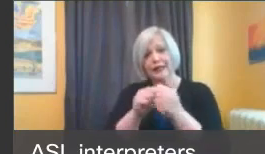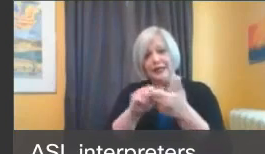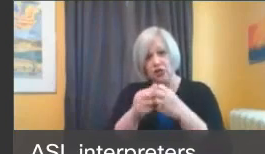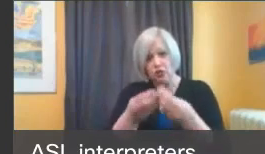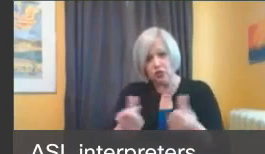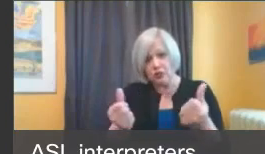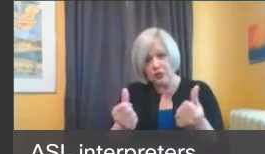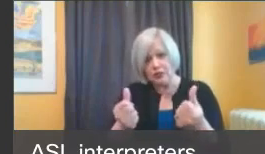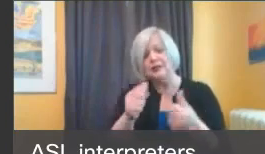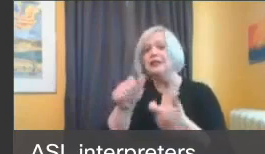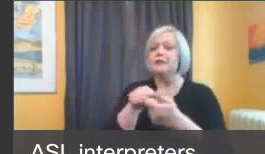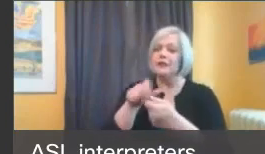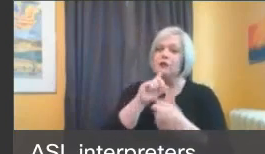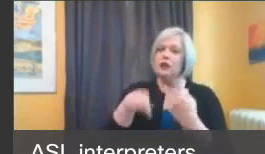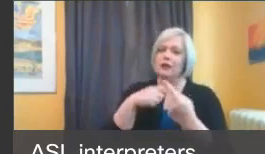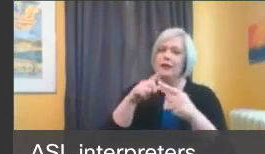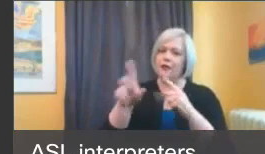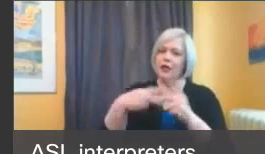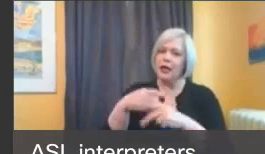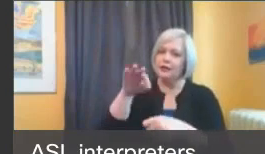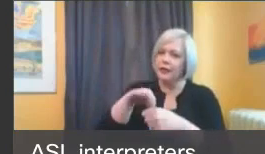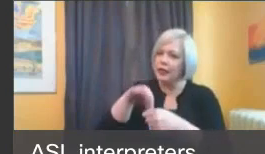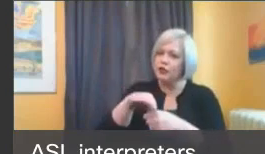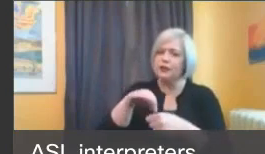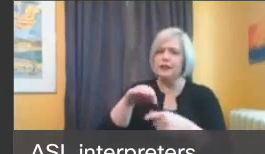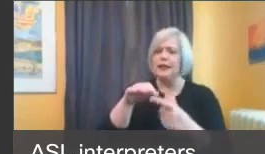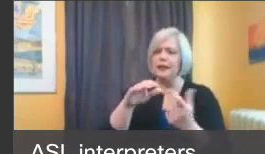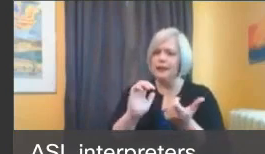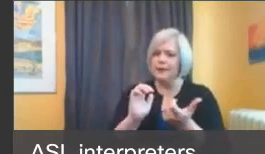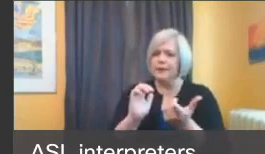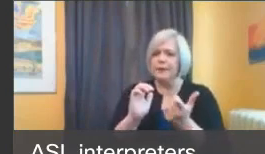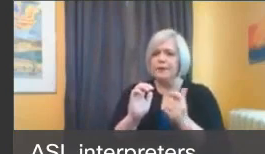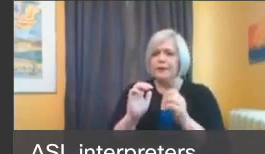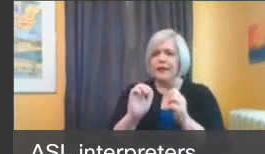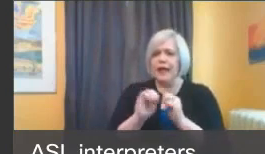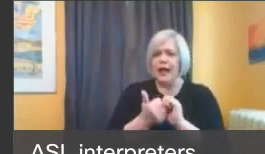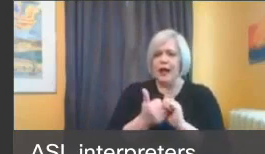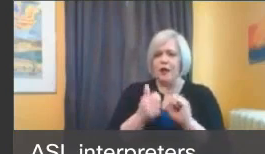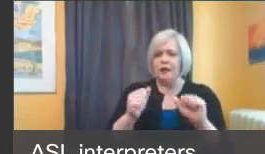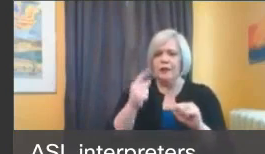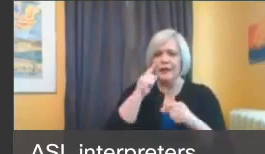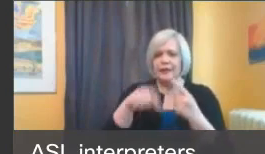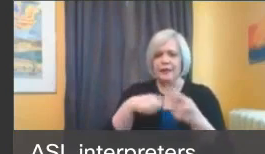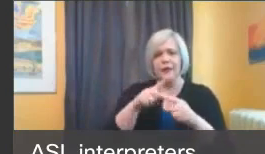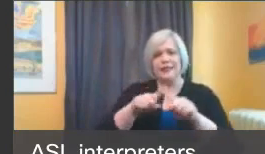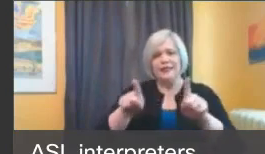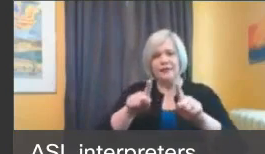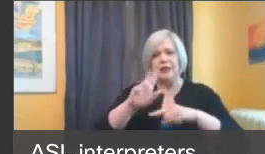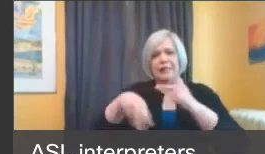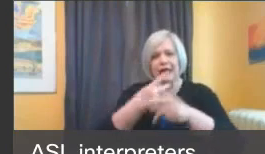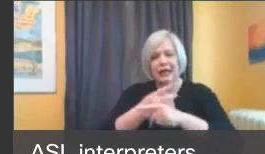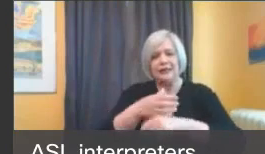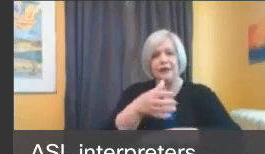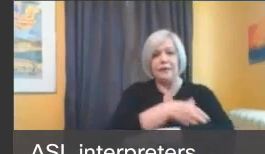talking about different types of elections, and what do you think is the best way of thinking about the different grants of power that the Constitution